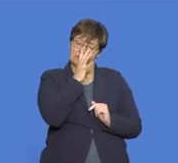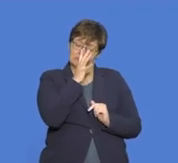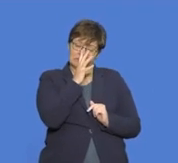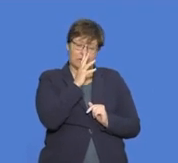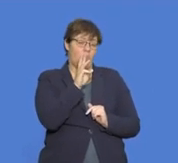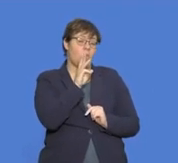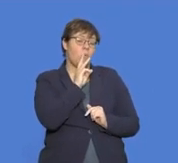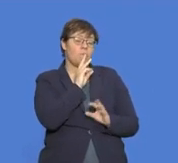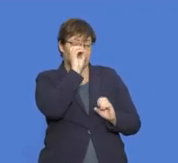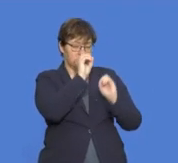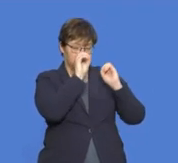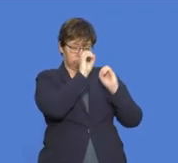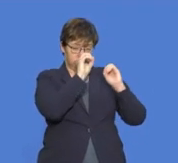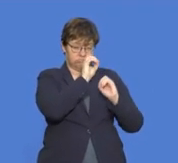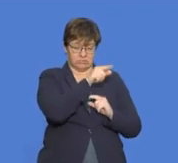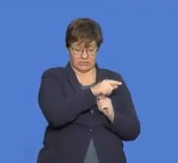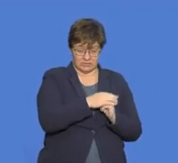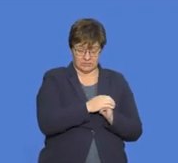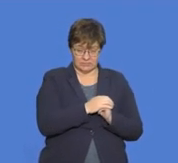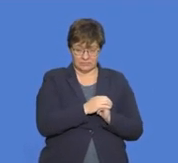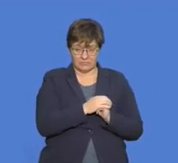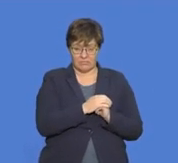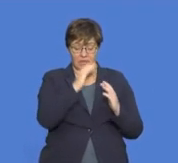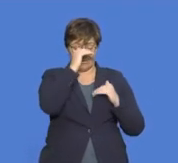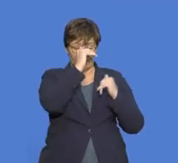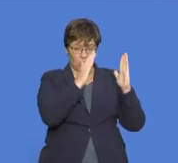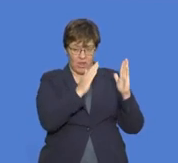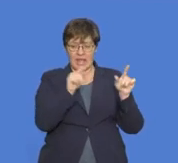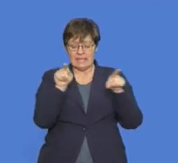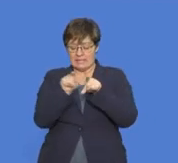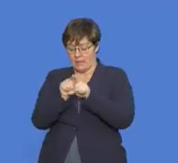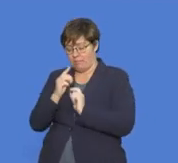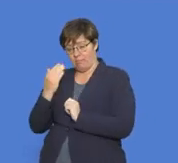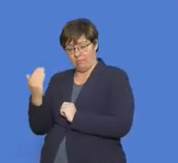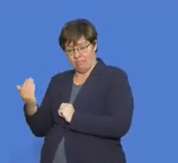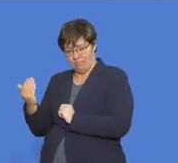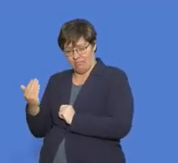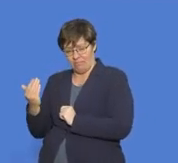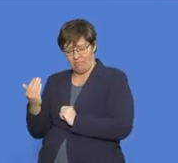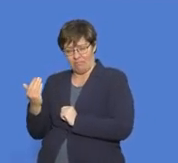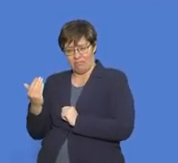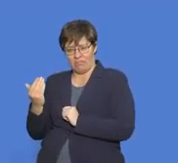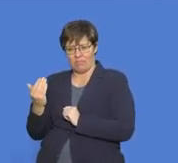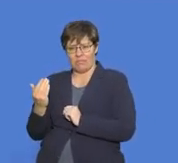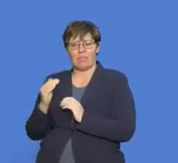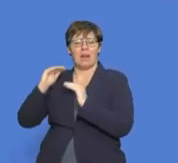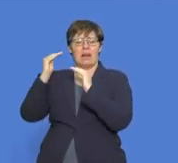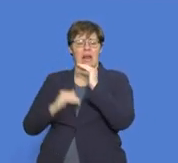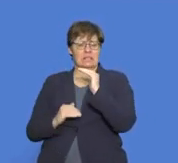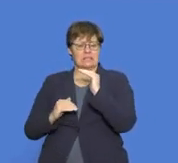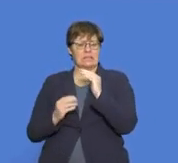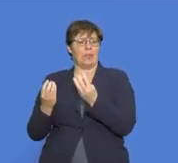molecules. In a square the same size On the other side of the membrane, we